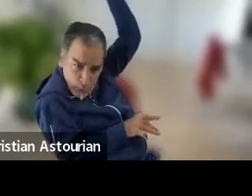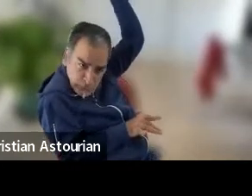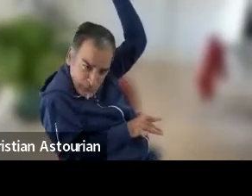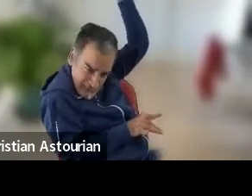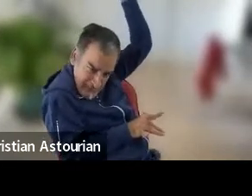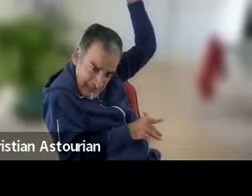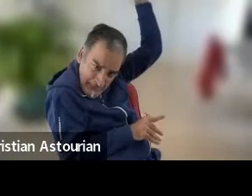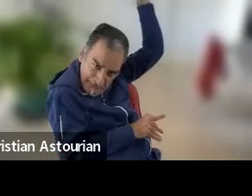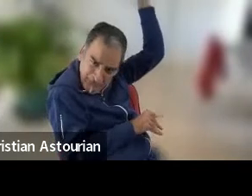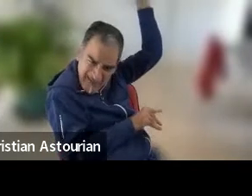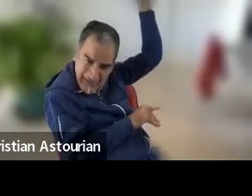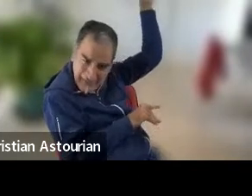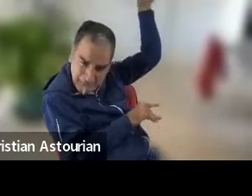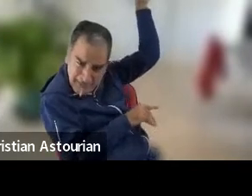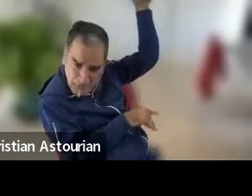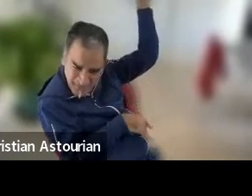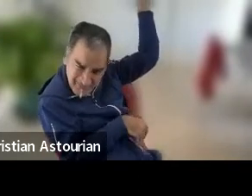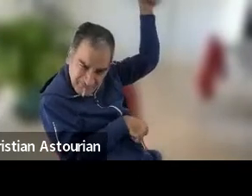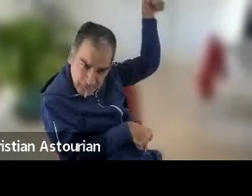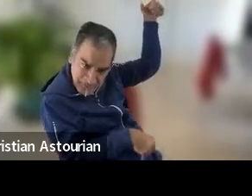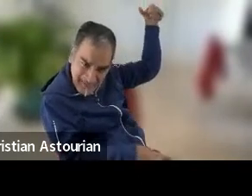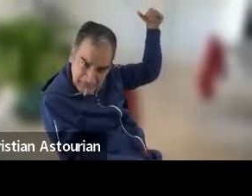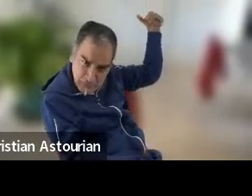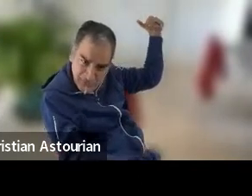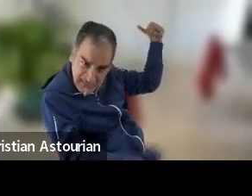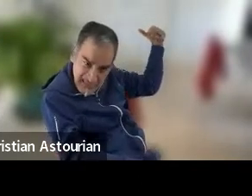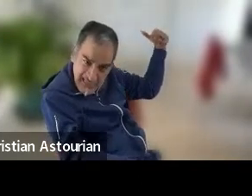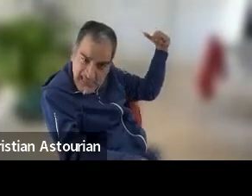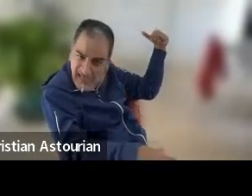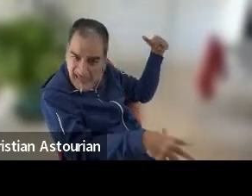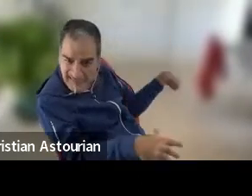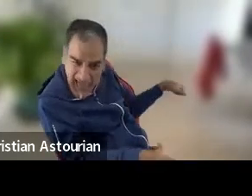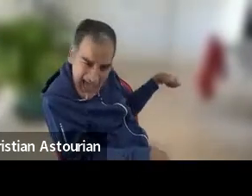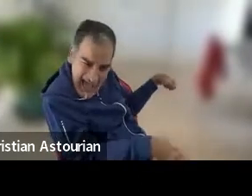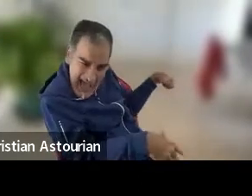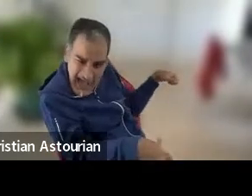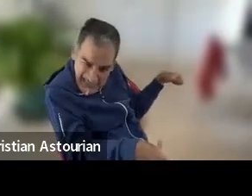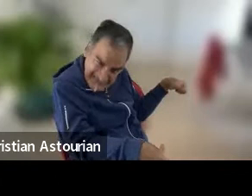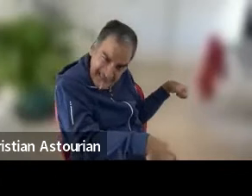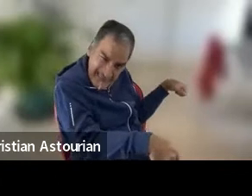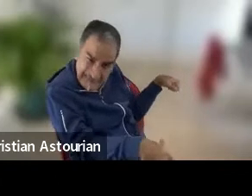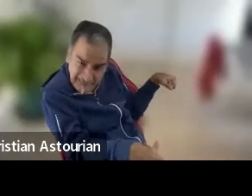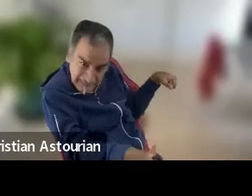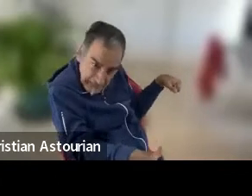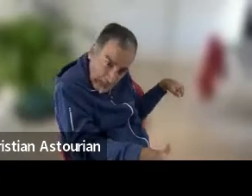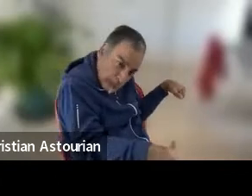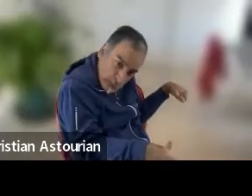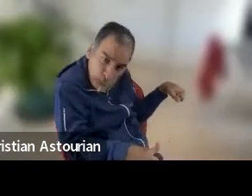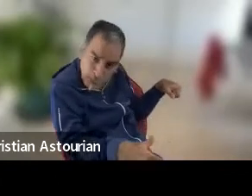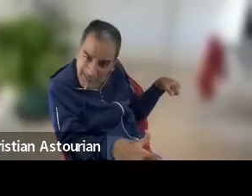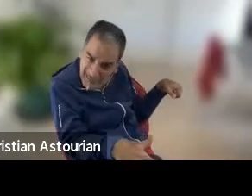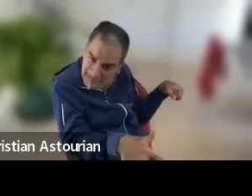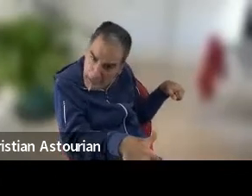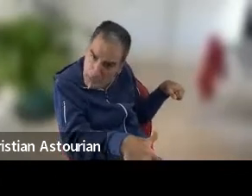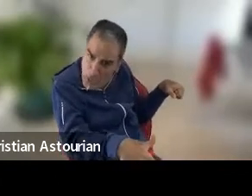And also, provide more information and access